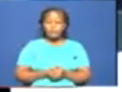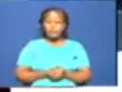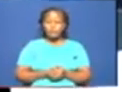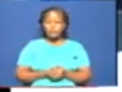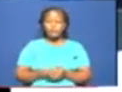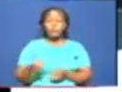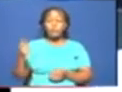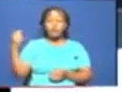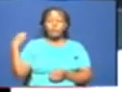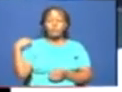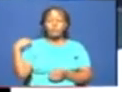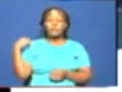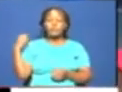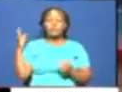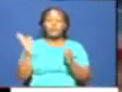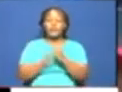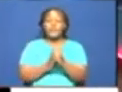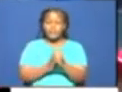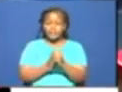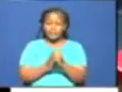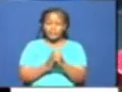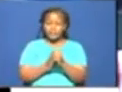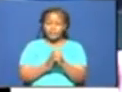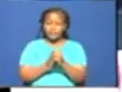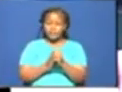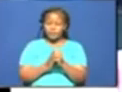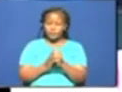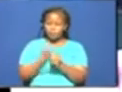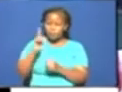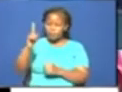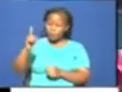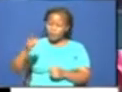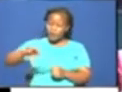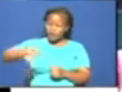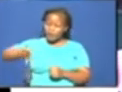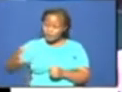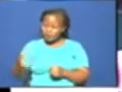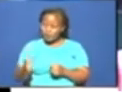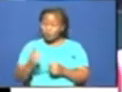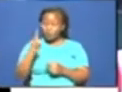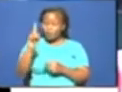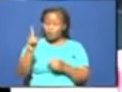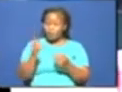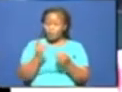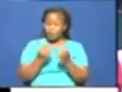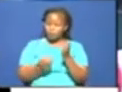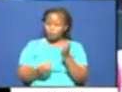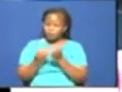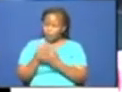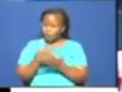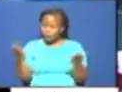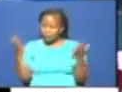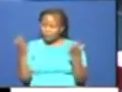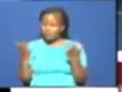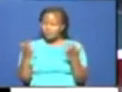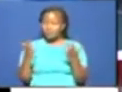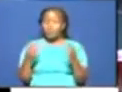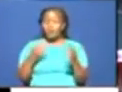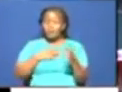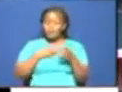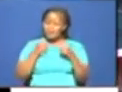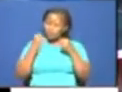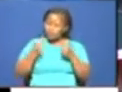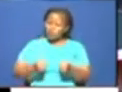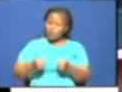Point number nine, one county, one product. I firmly believe that